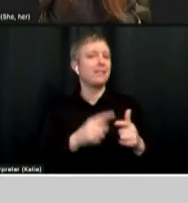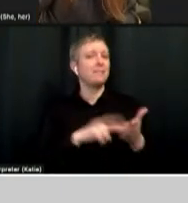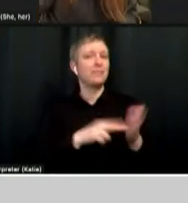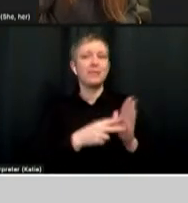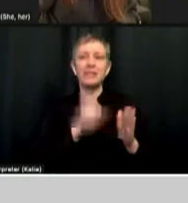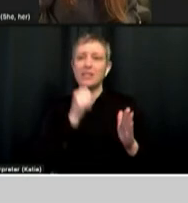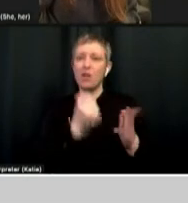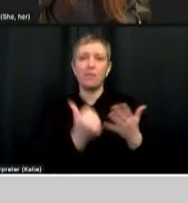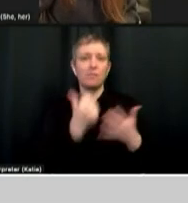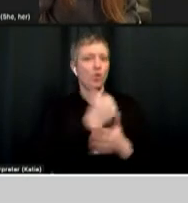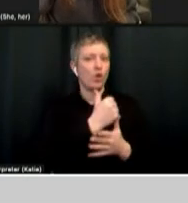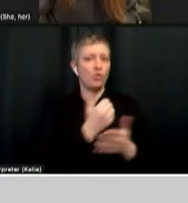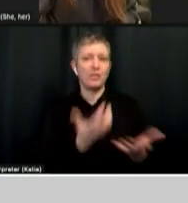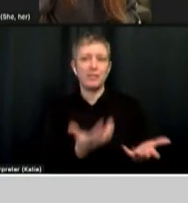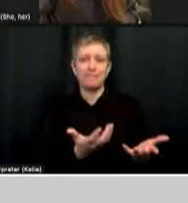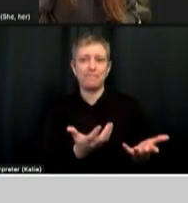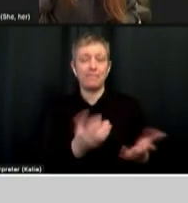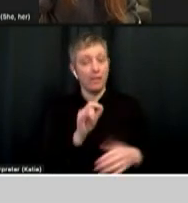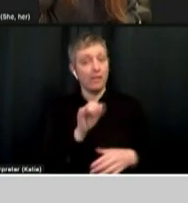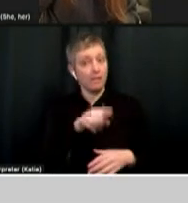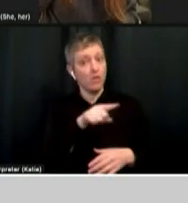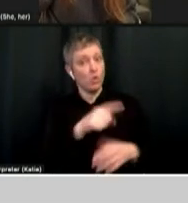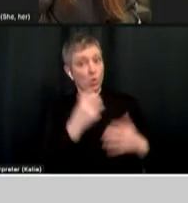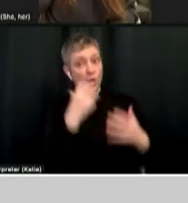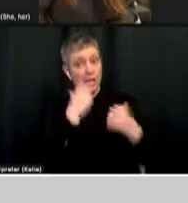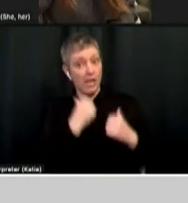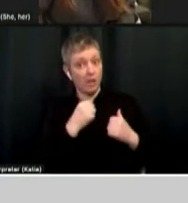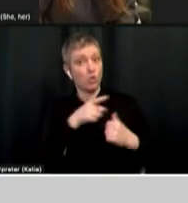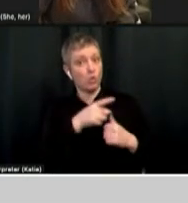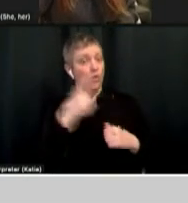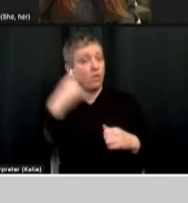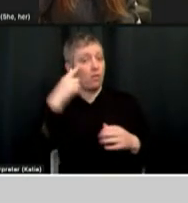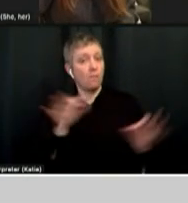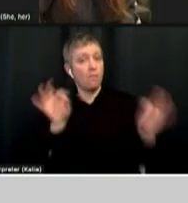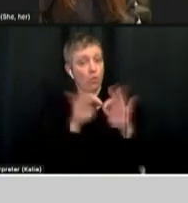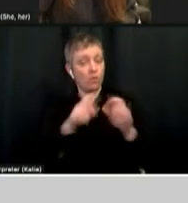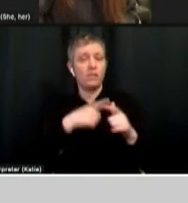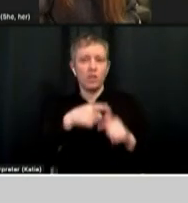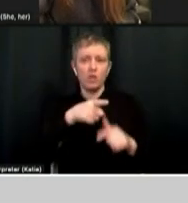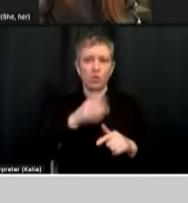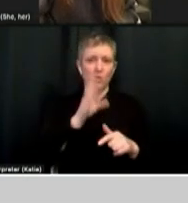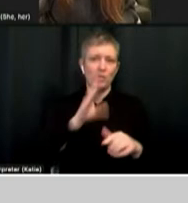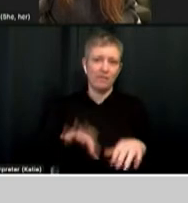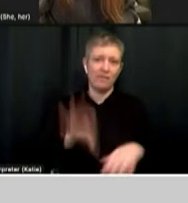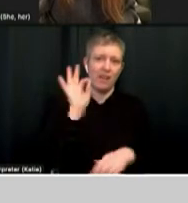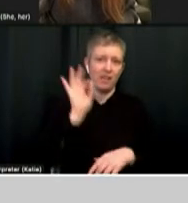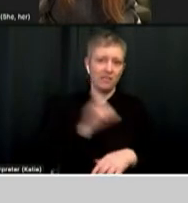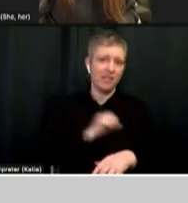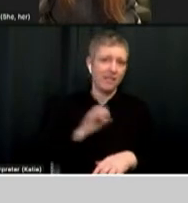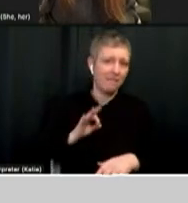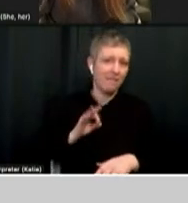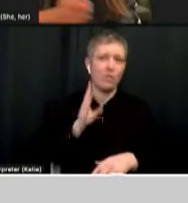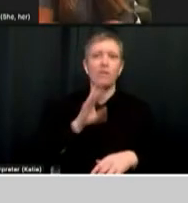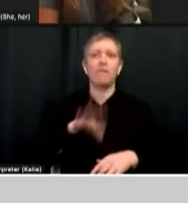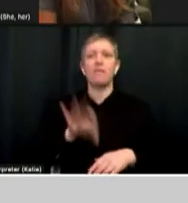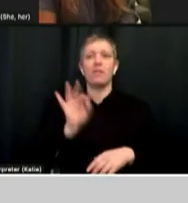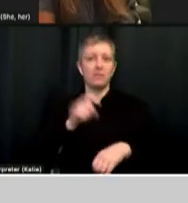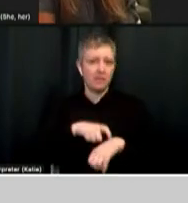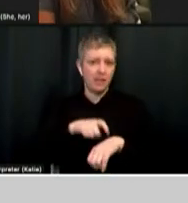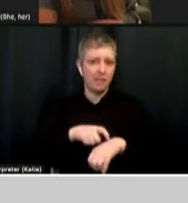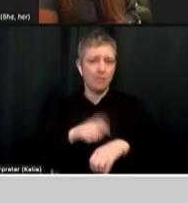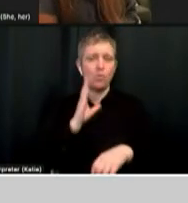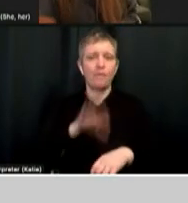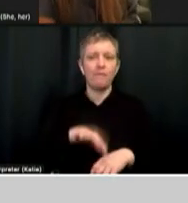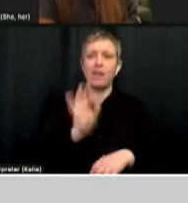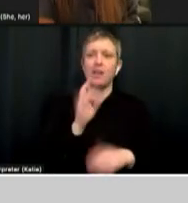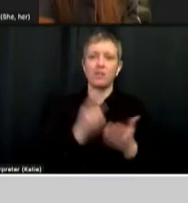really cared and you really thought this was important, you'd find the staff and the time and the resources to make it happen. So I